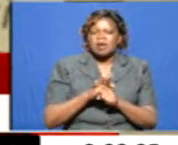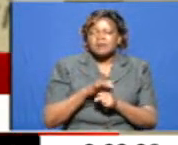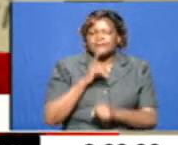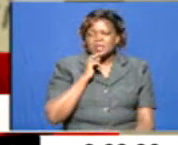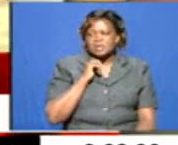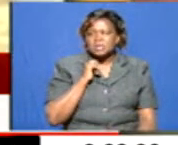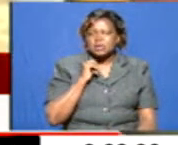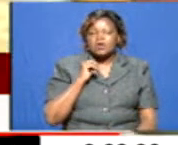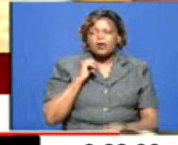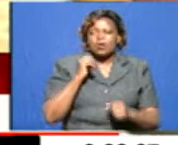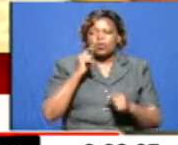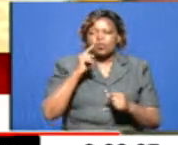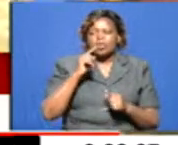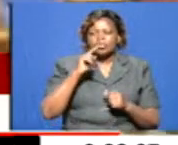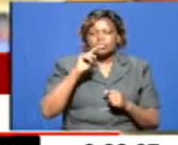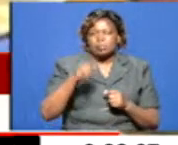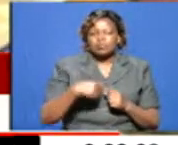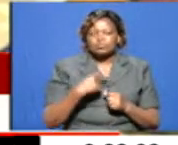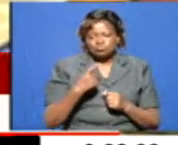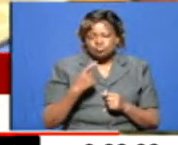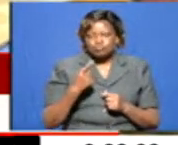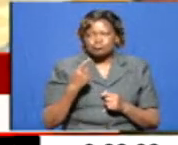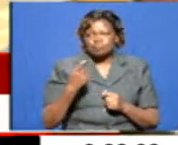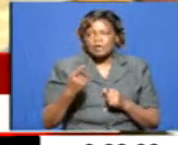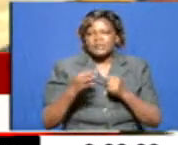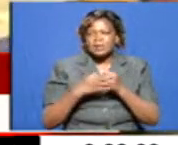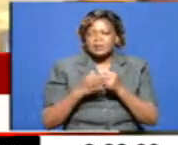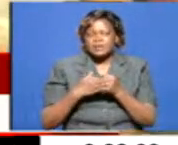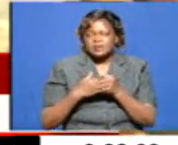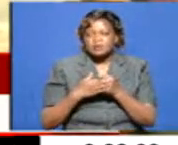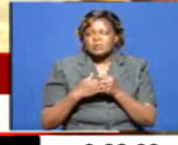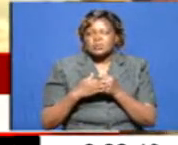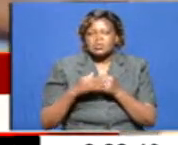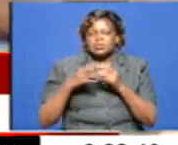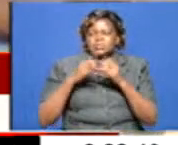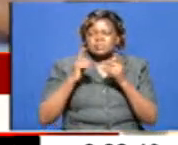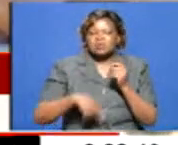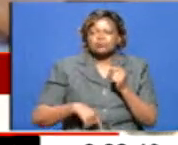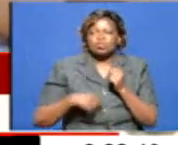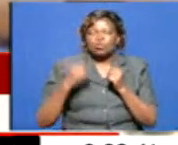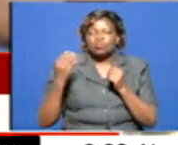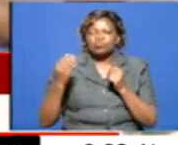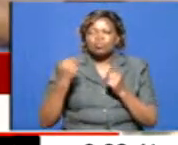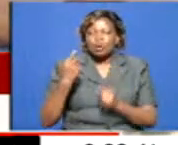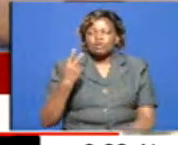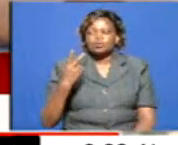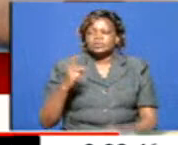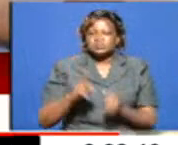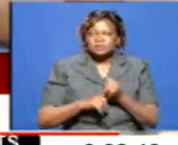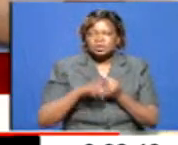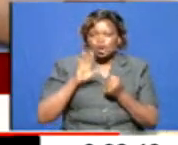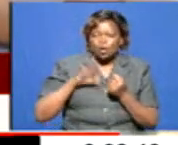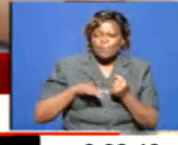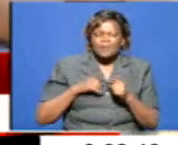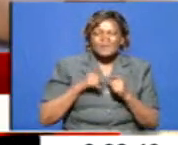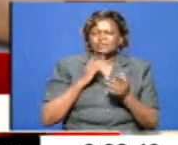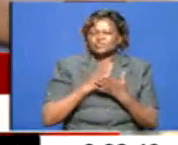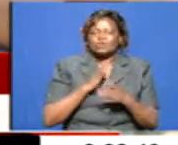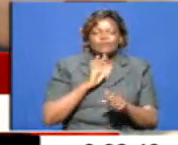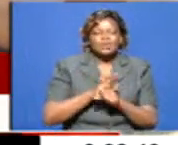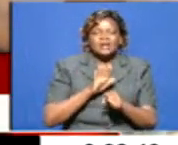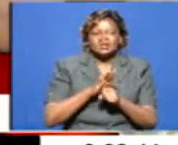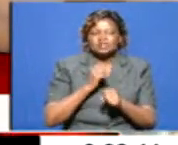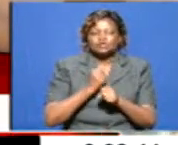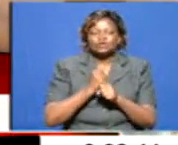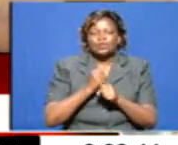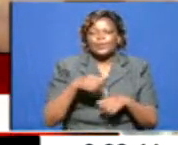of 1,188 registered civil engineers, 126 are women, despite the immense job opportunities.